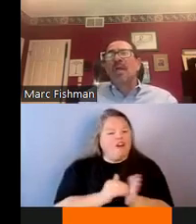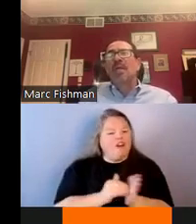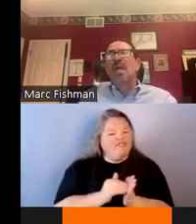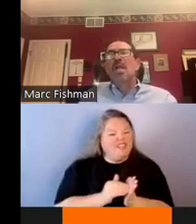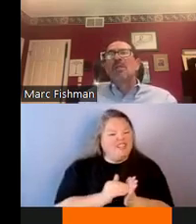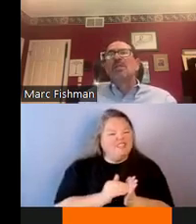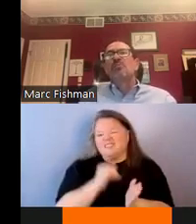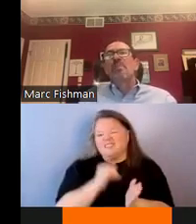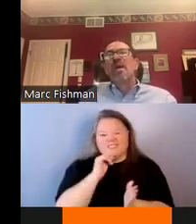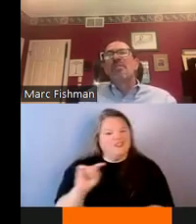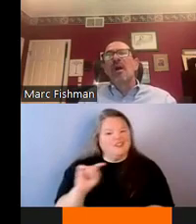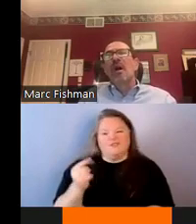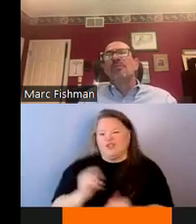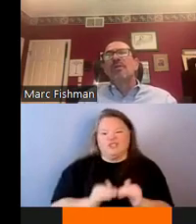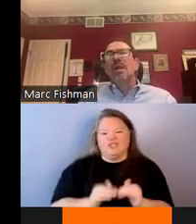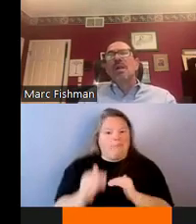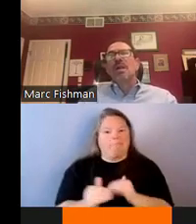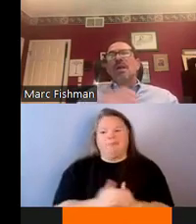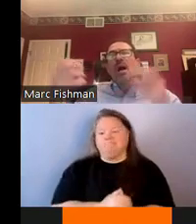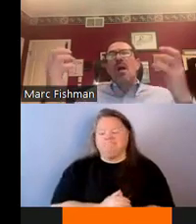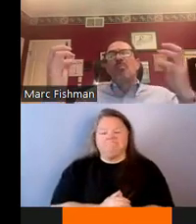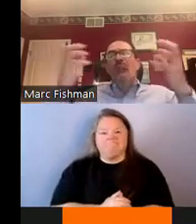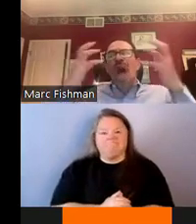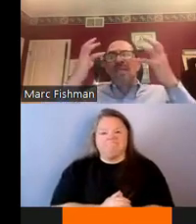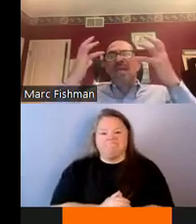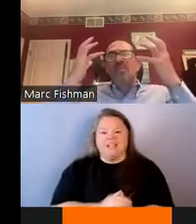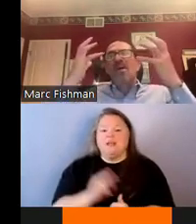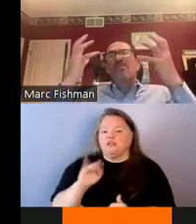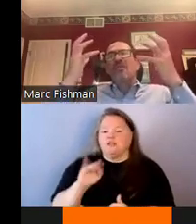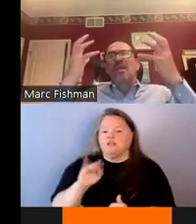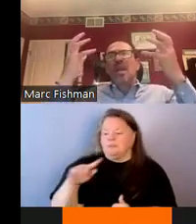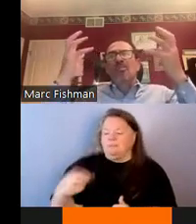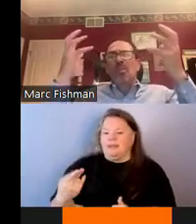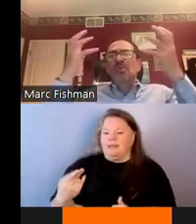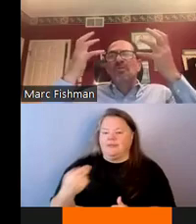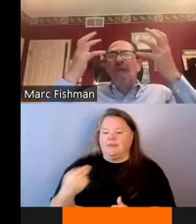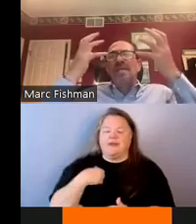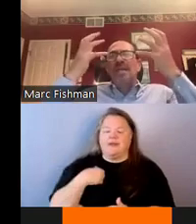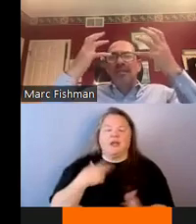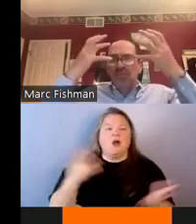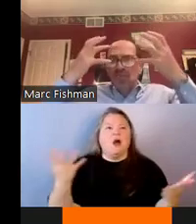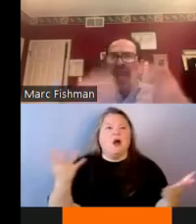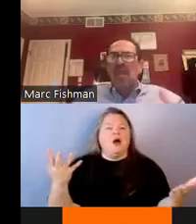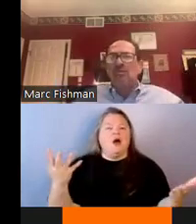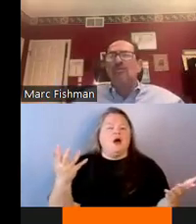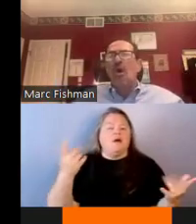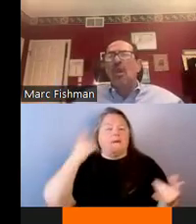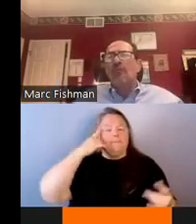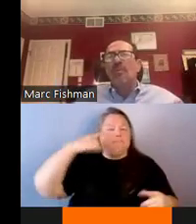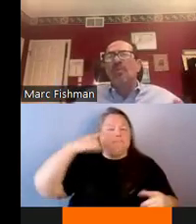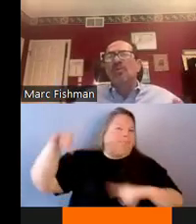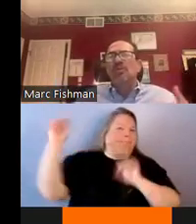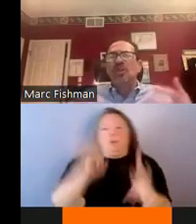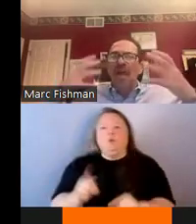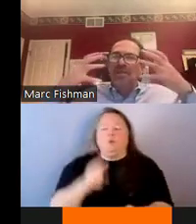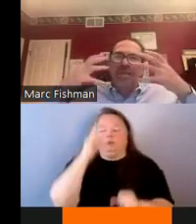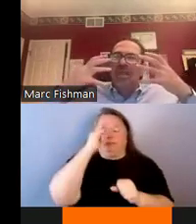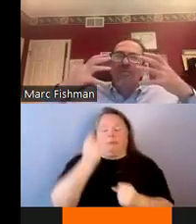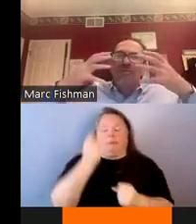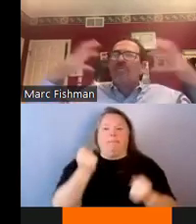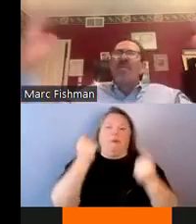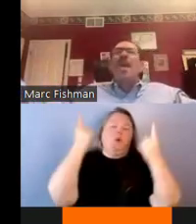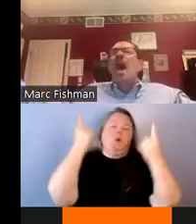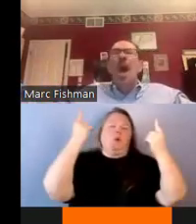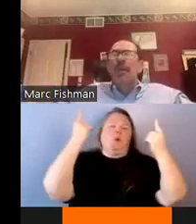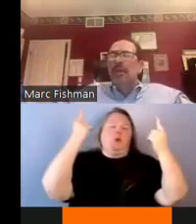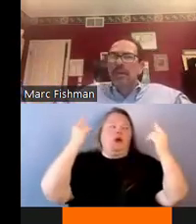step, right? This myth of a blinding epiphany and a bolt of lightning and the scales falling from a person's eyes,